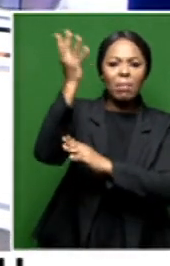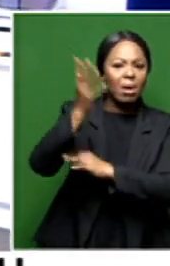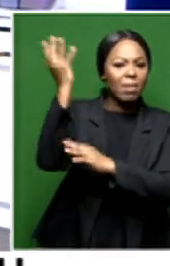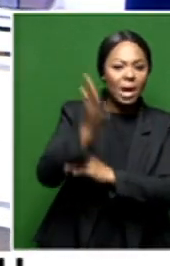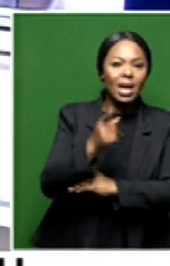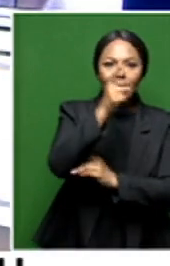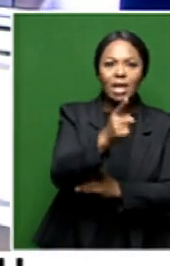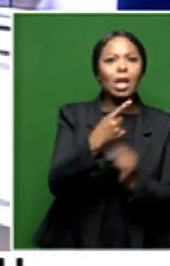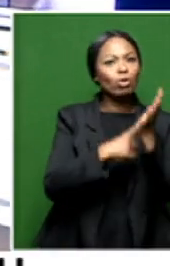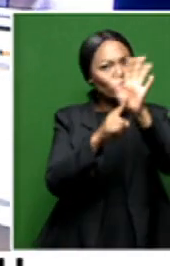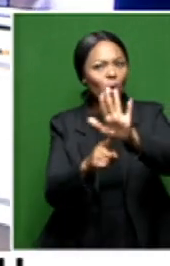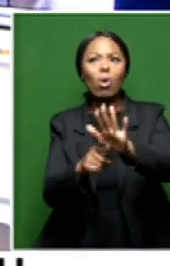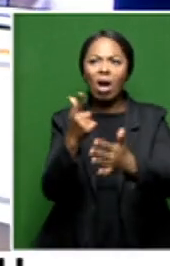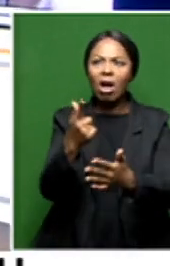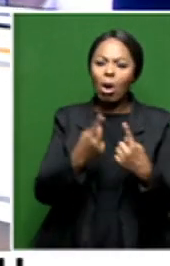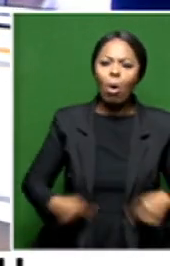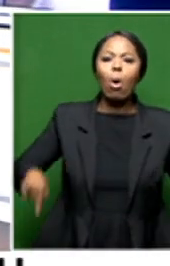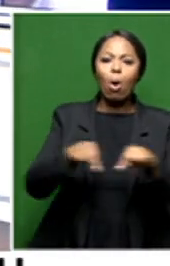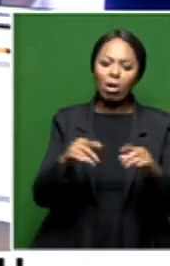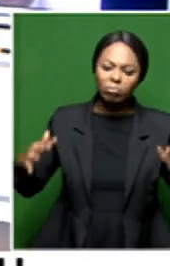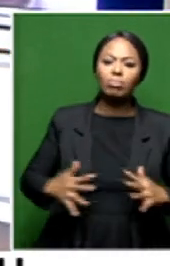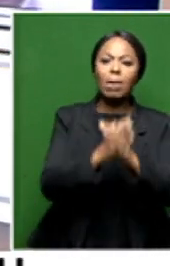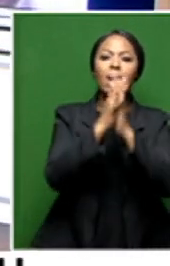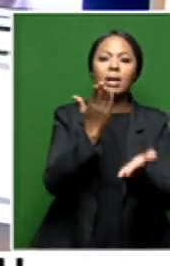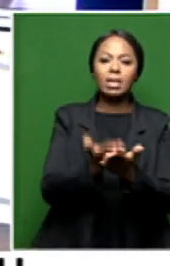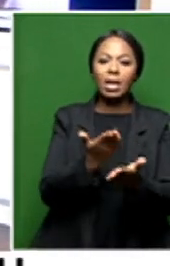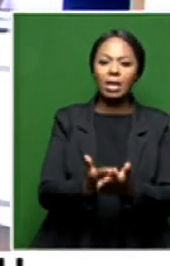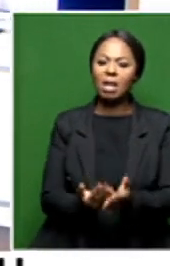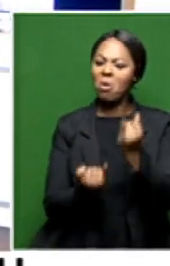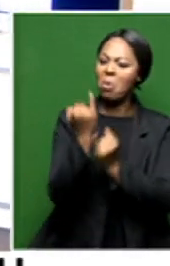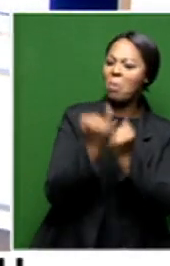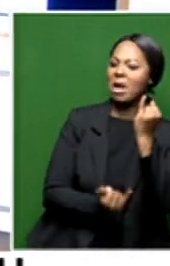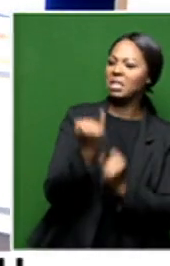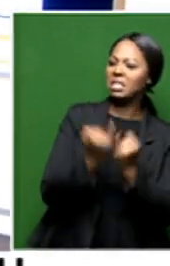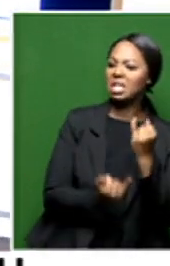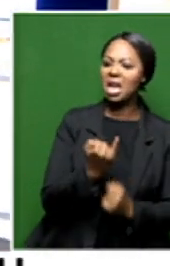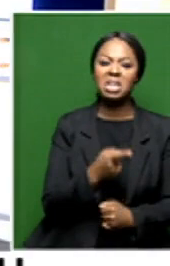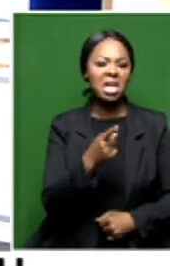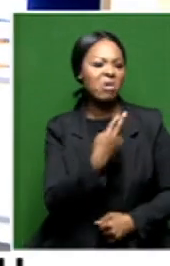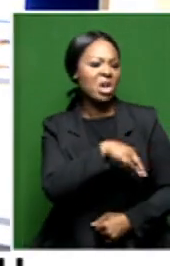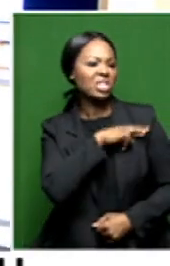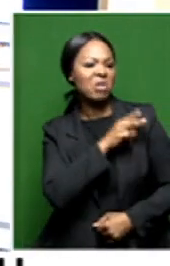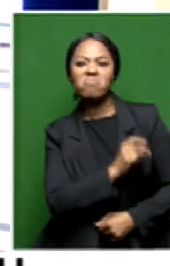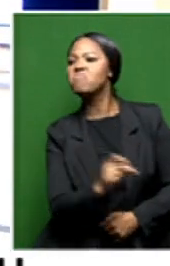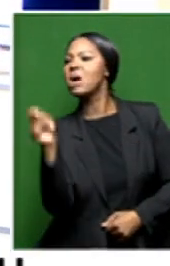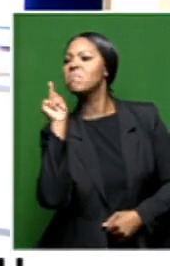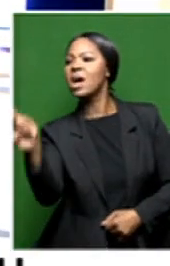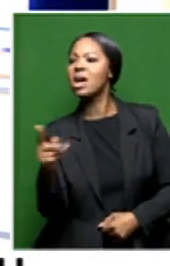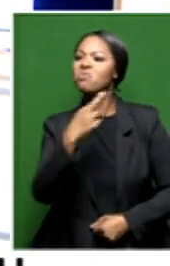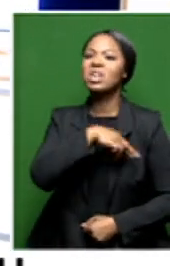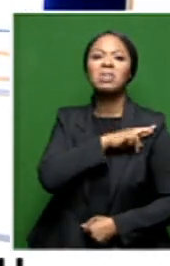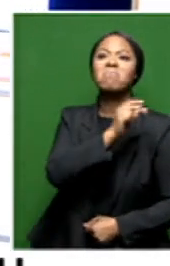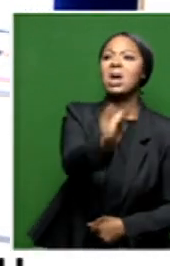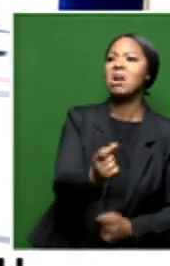belong together. And therefore, there is no room in this world for competition, which religion is better than which one. We have no time for